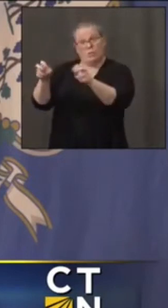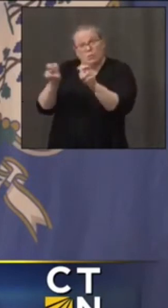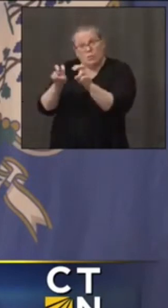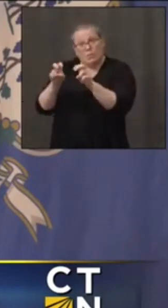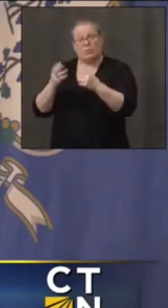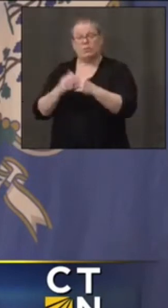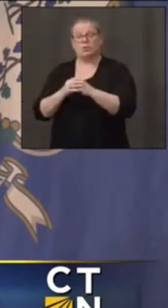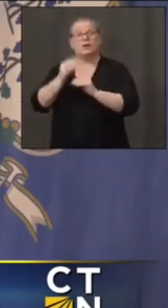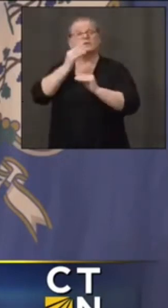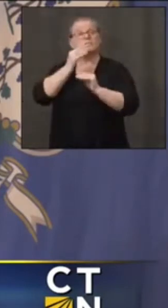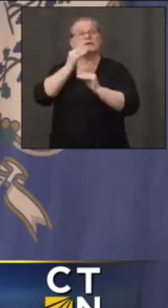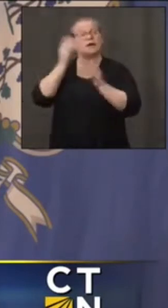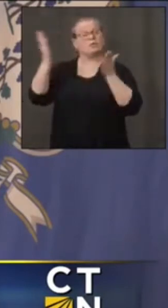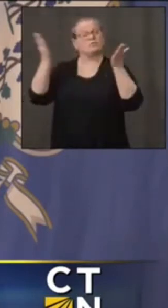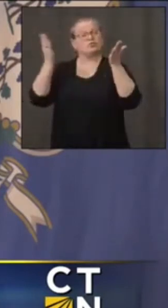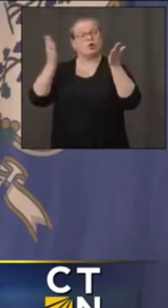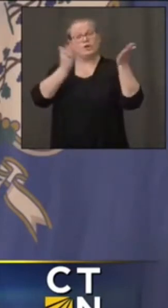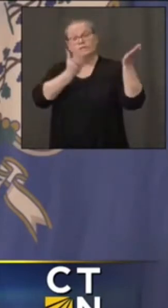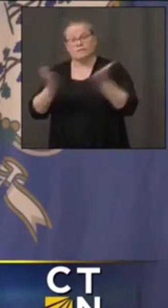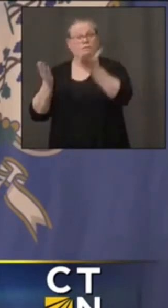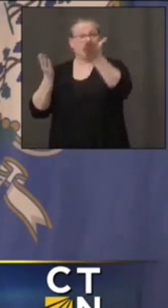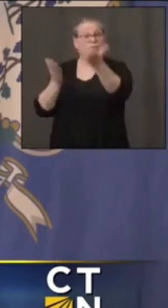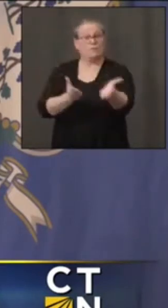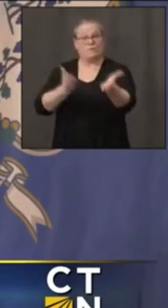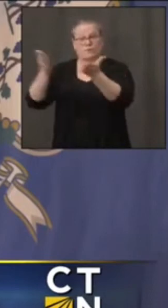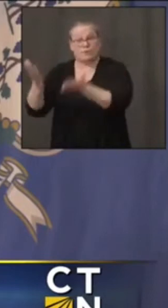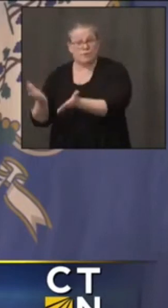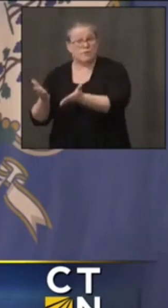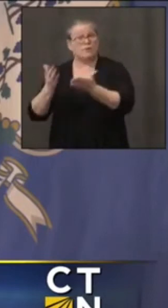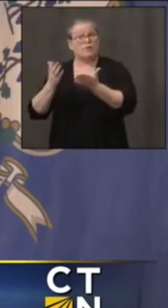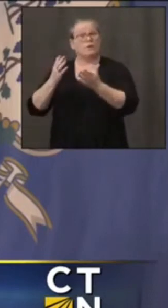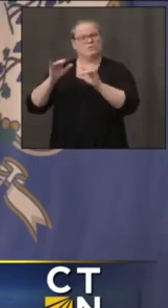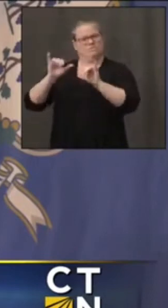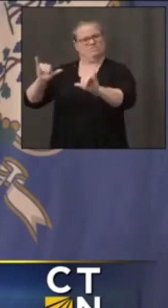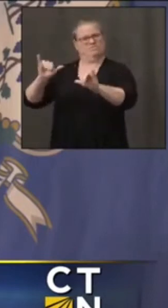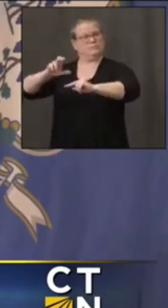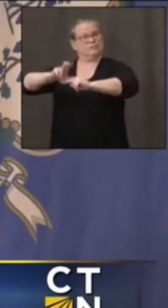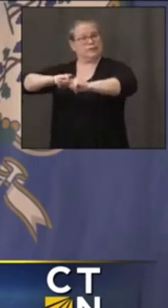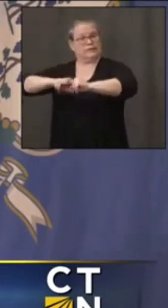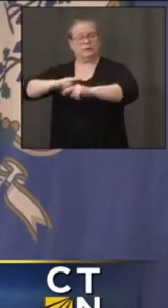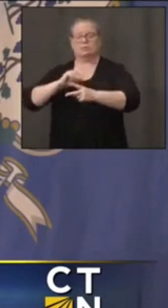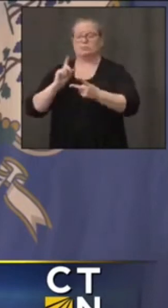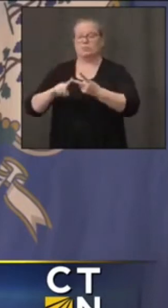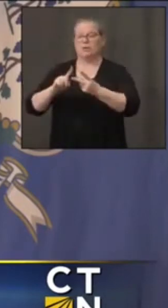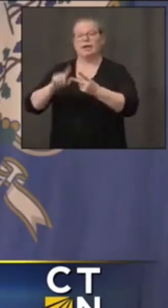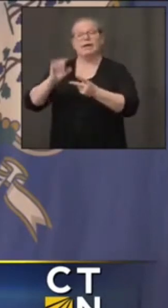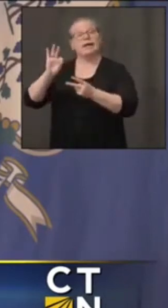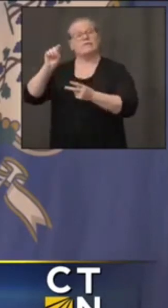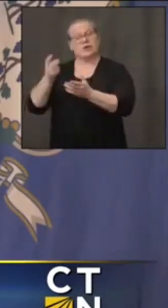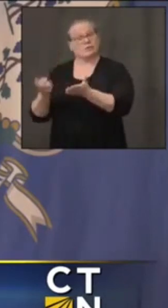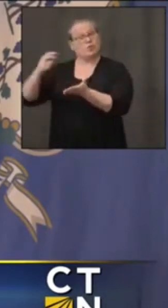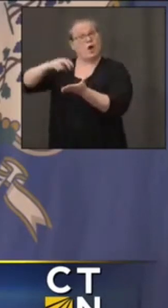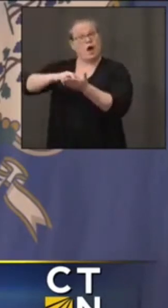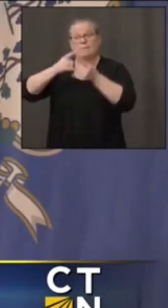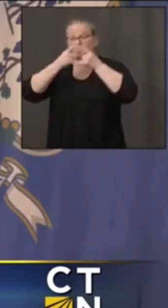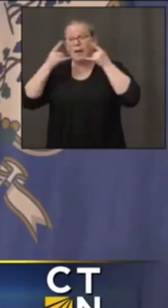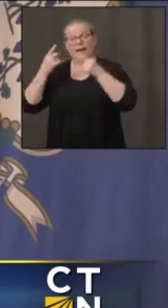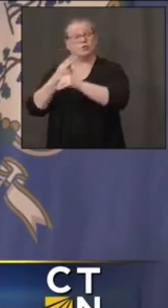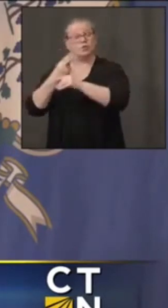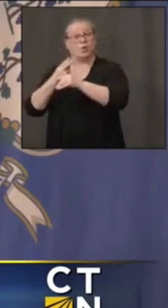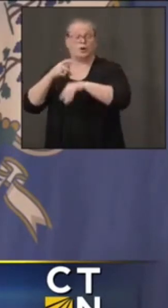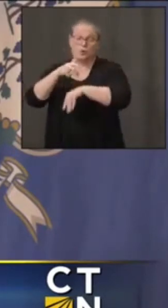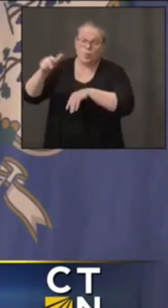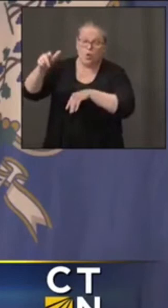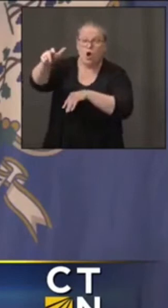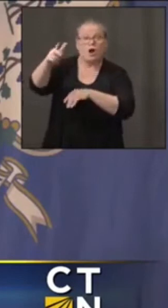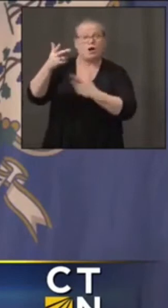keeps them seated. You put on the mask whenever you get up to walk around, which keeps everybody else safe in that environment